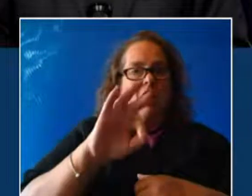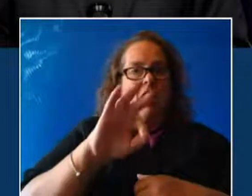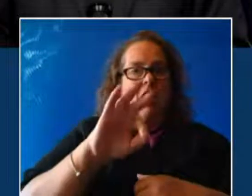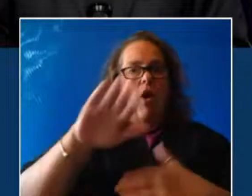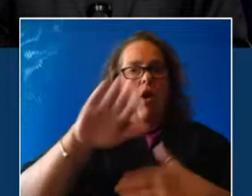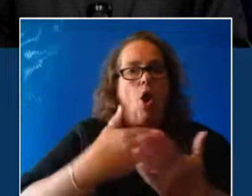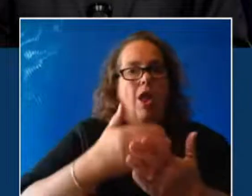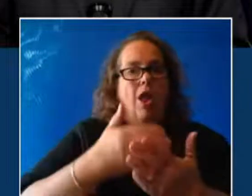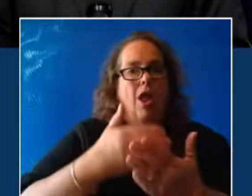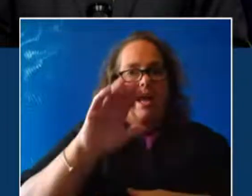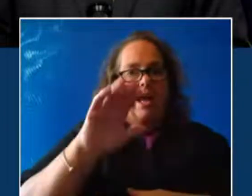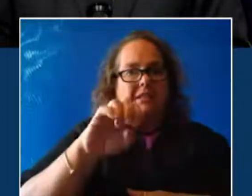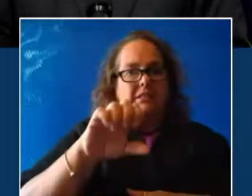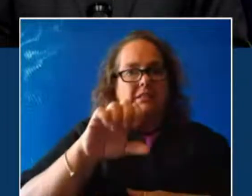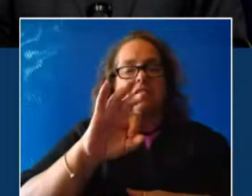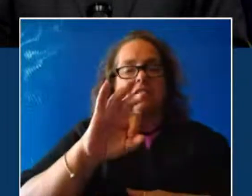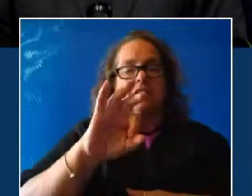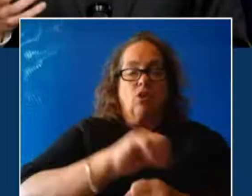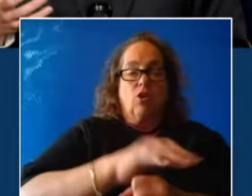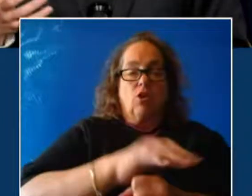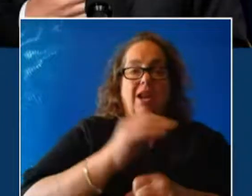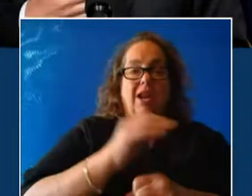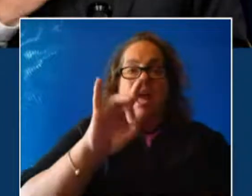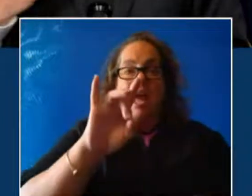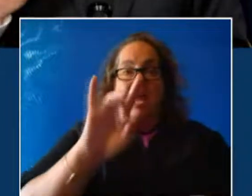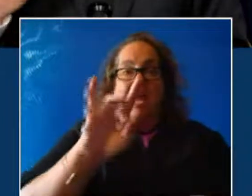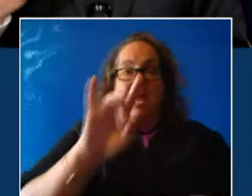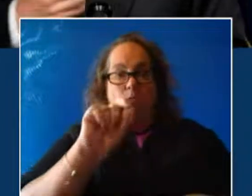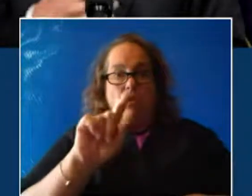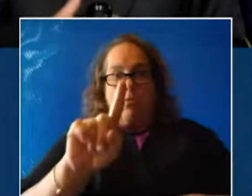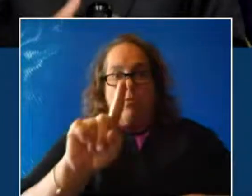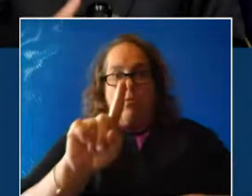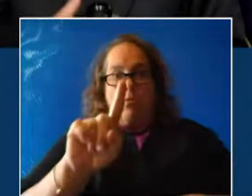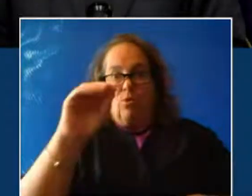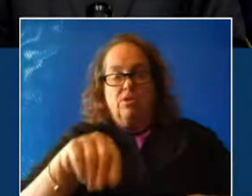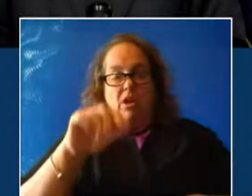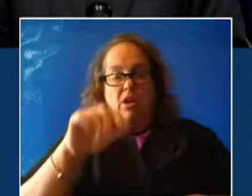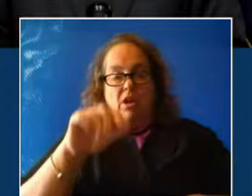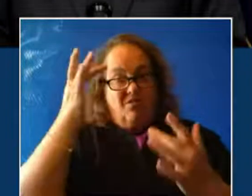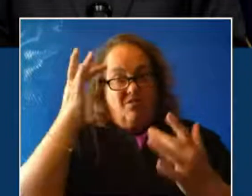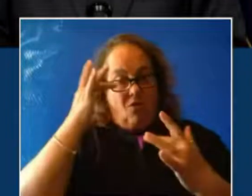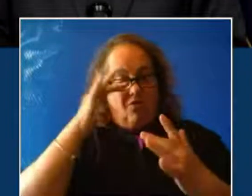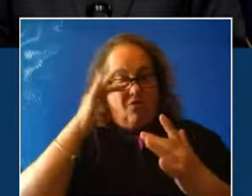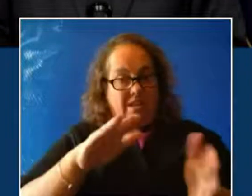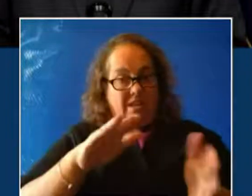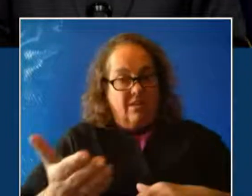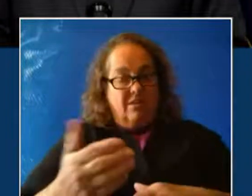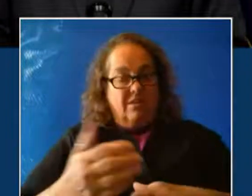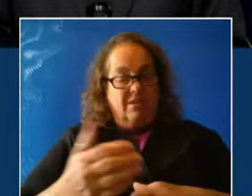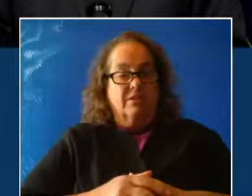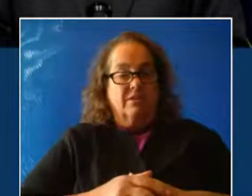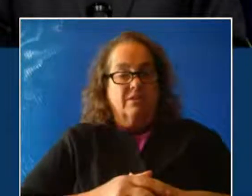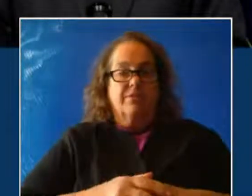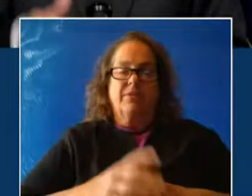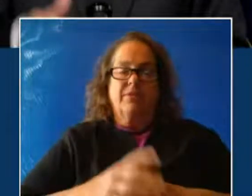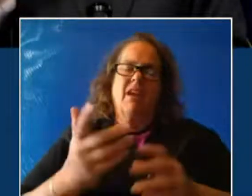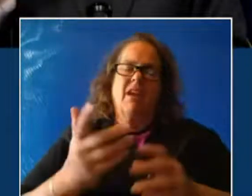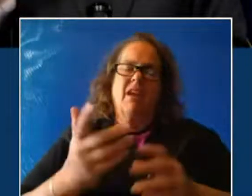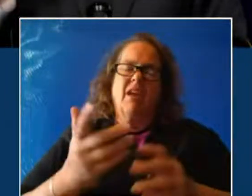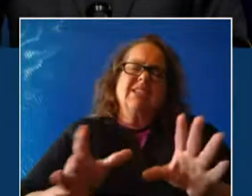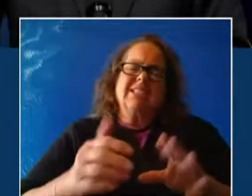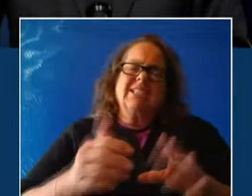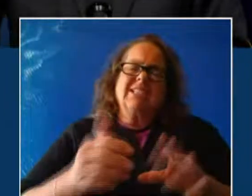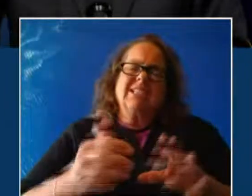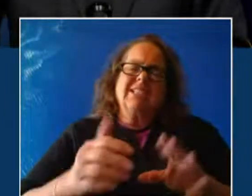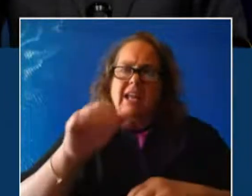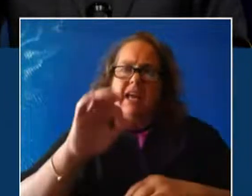8.1% of COVID deaths. Now, obviously, in any of our demographics, we don't want to see any deaths, but this